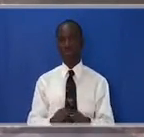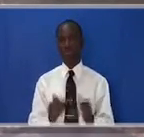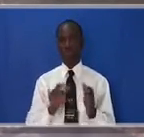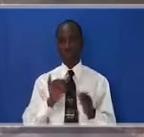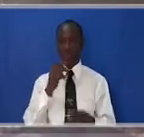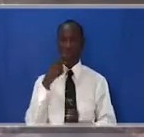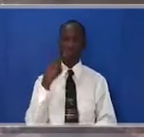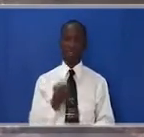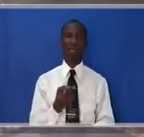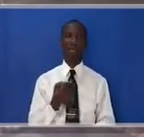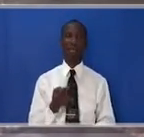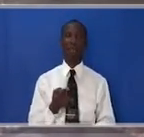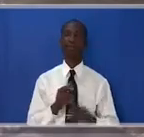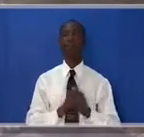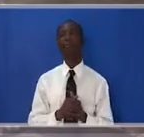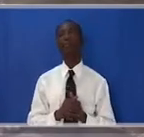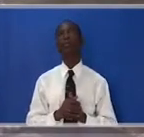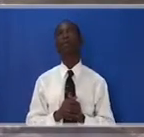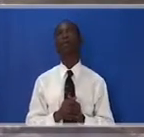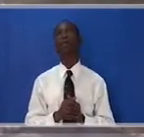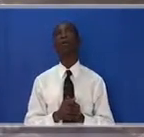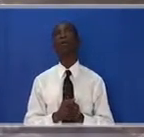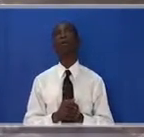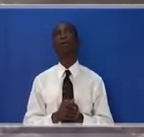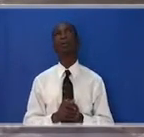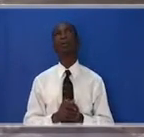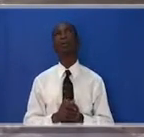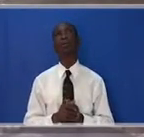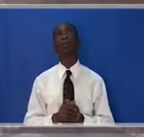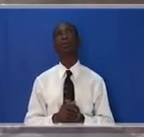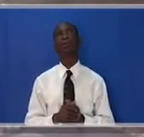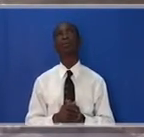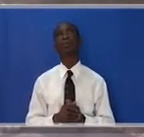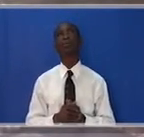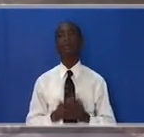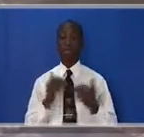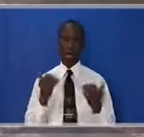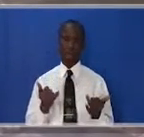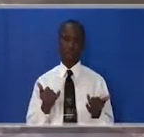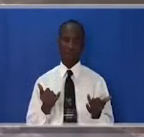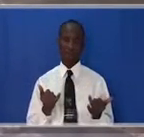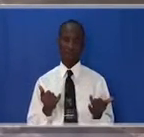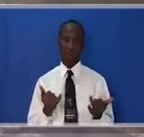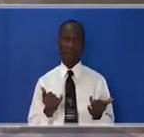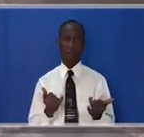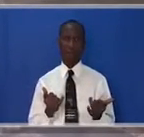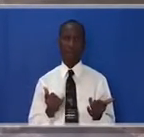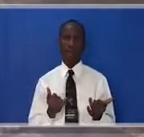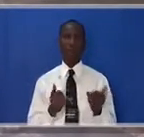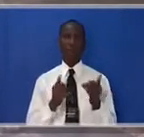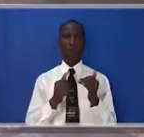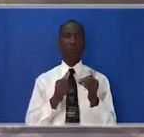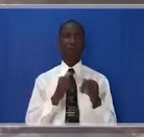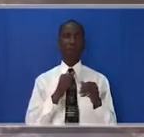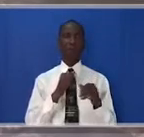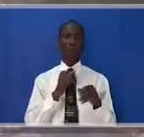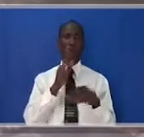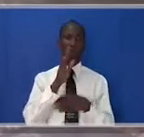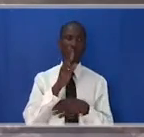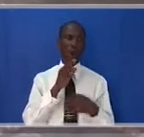Homa. Nasa, a brayer and young coupon, di apam dada, a deal for, a soft